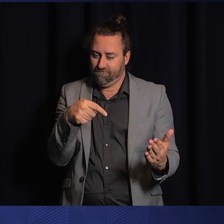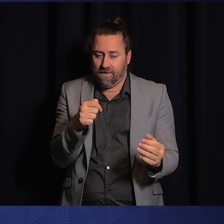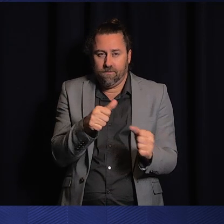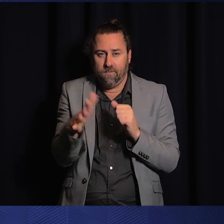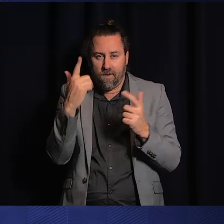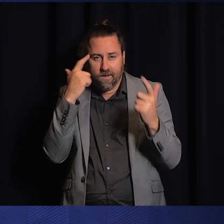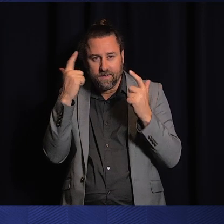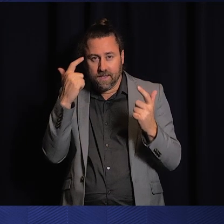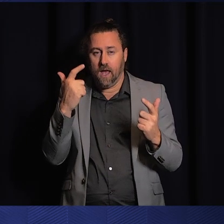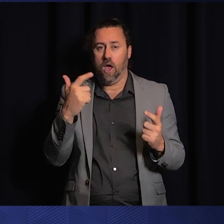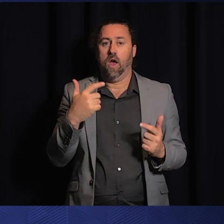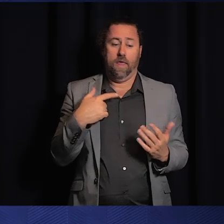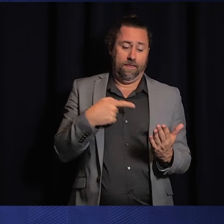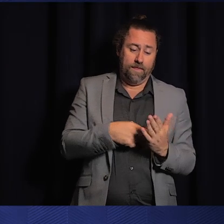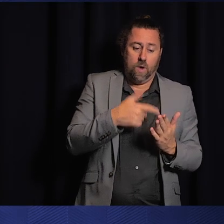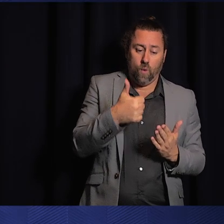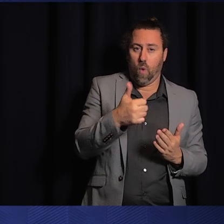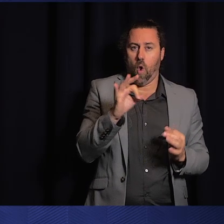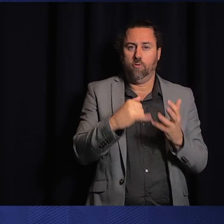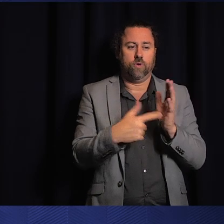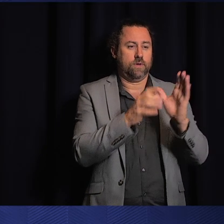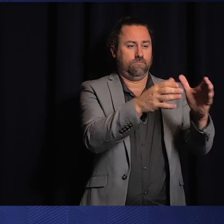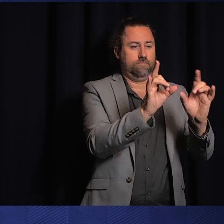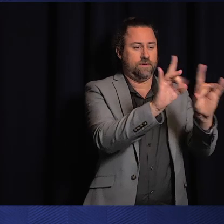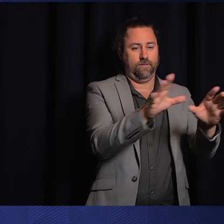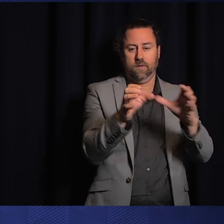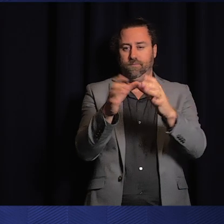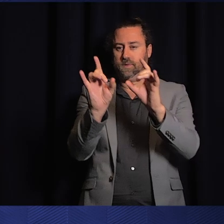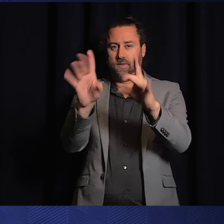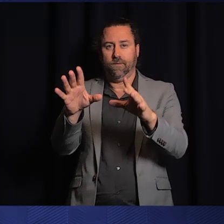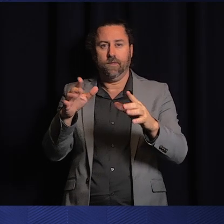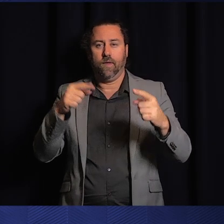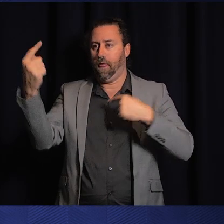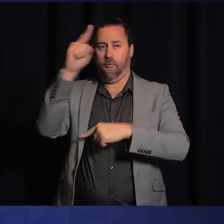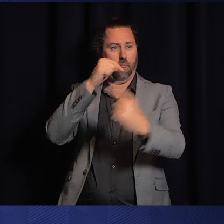breaking the silos, ensured multi-sectoral, multi-layered